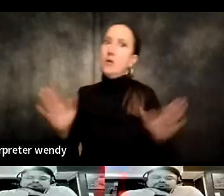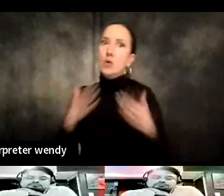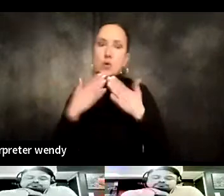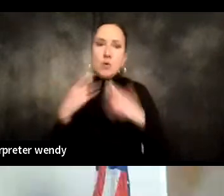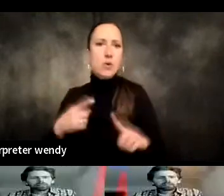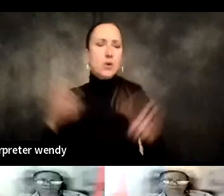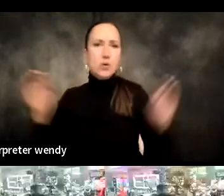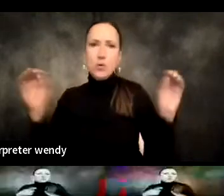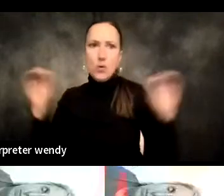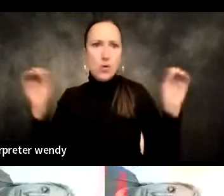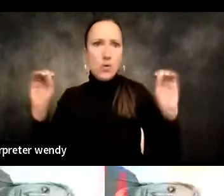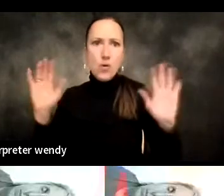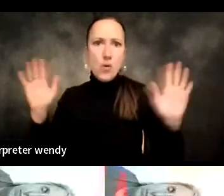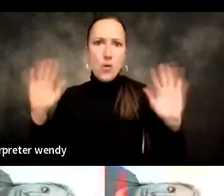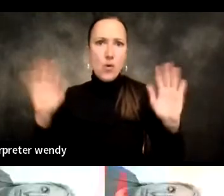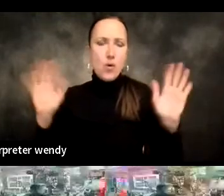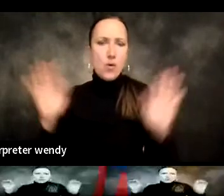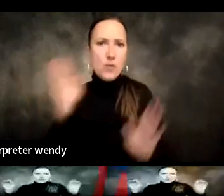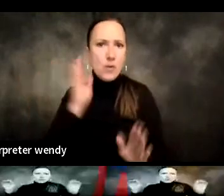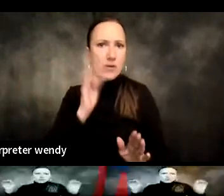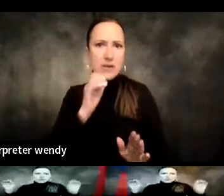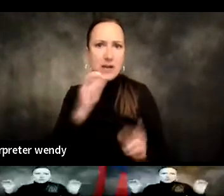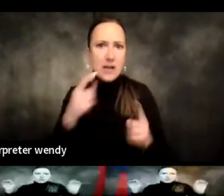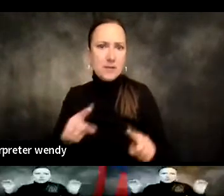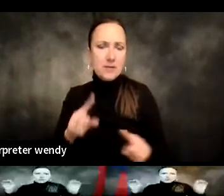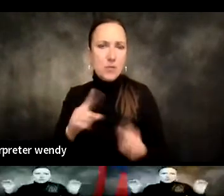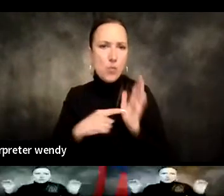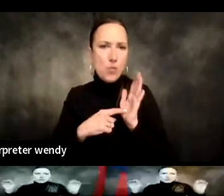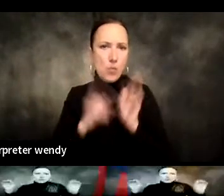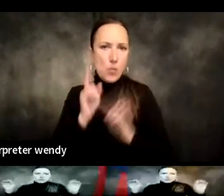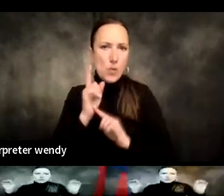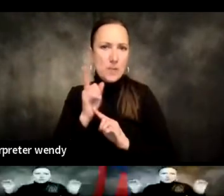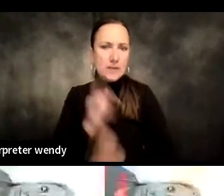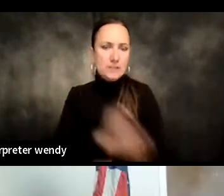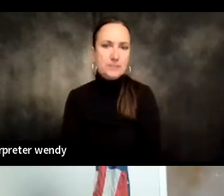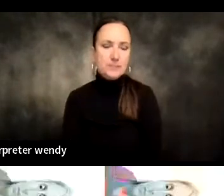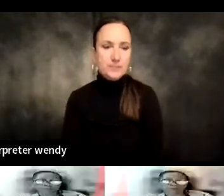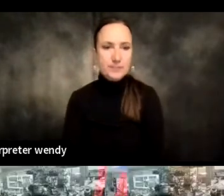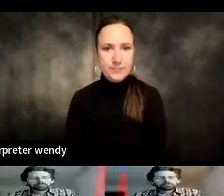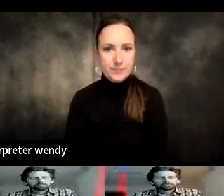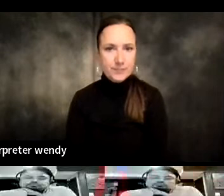no, that is not what will exist there. One moment.